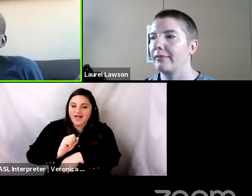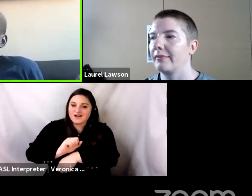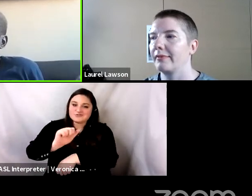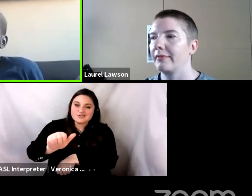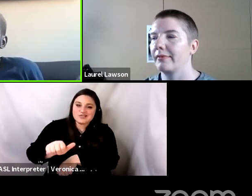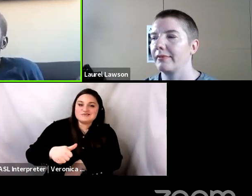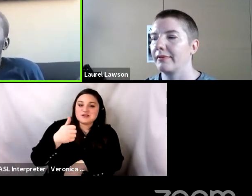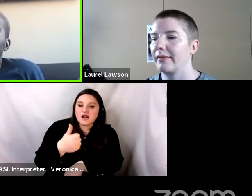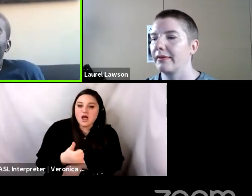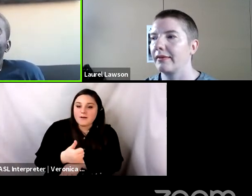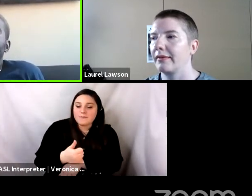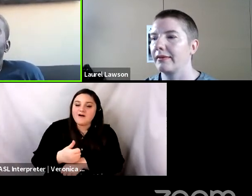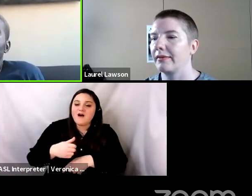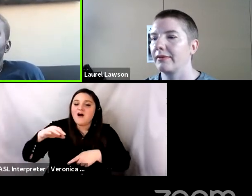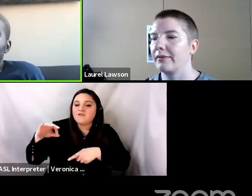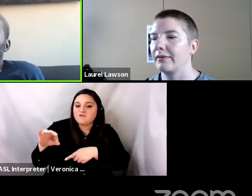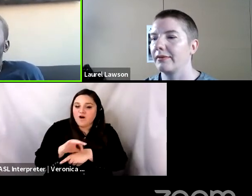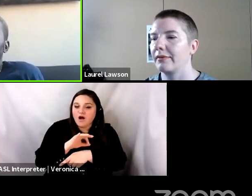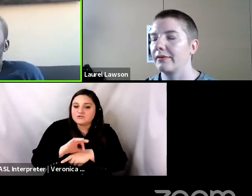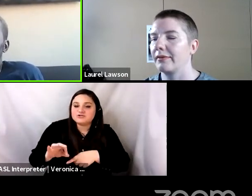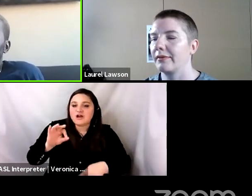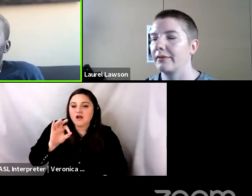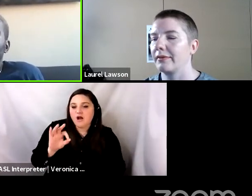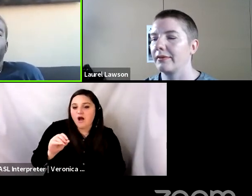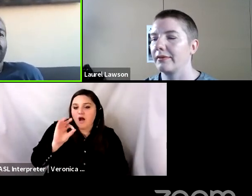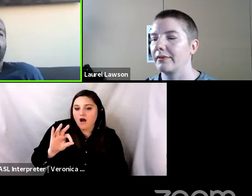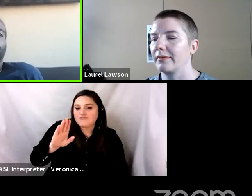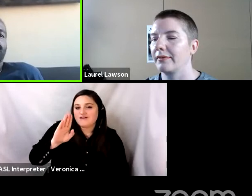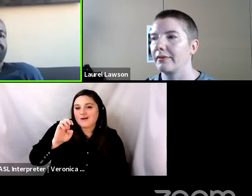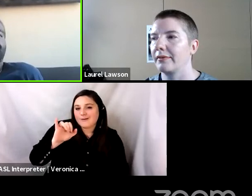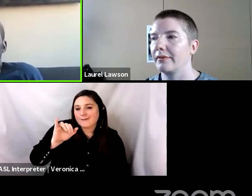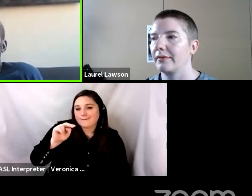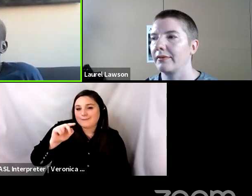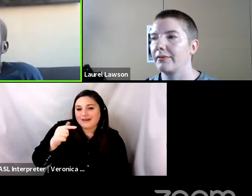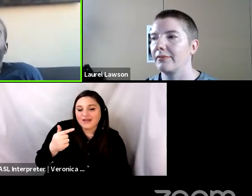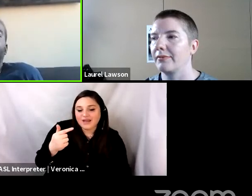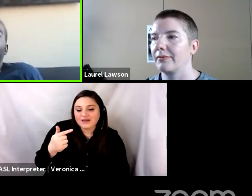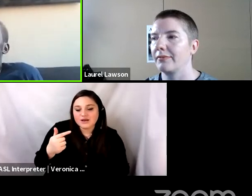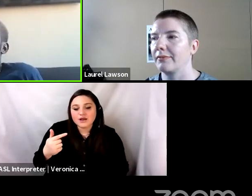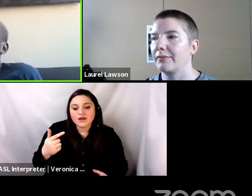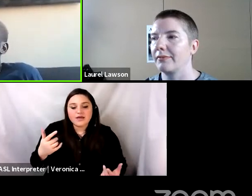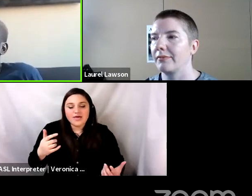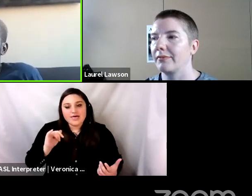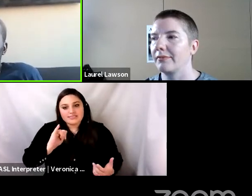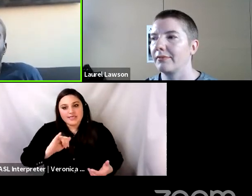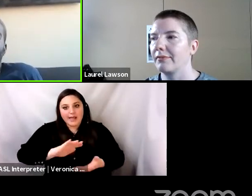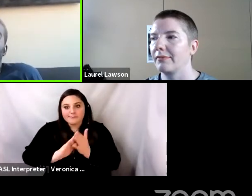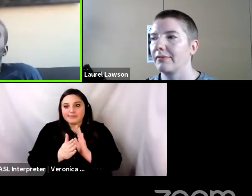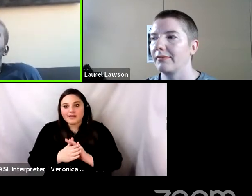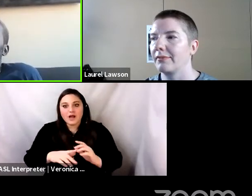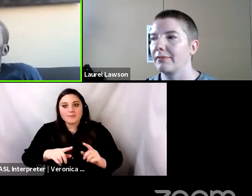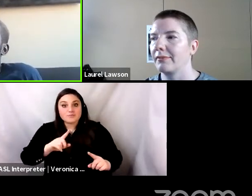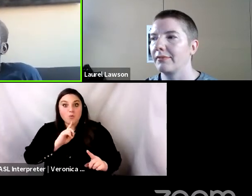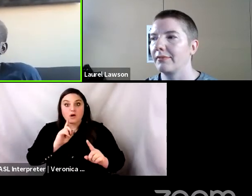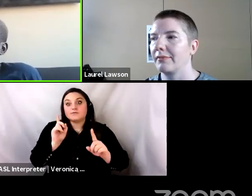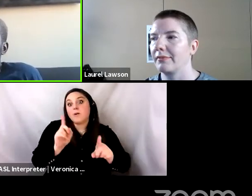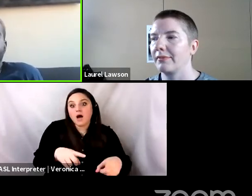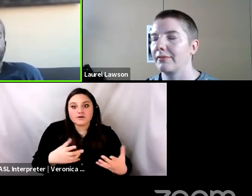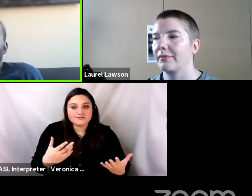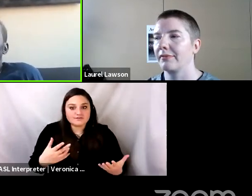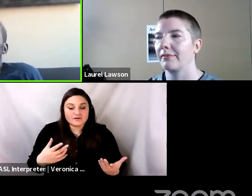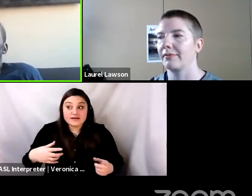as response, like just responding to stimuli, responding to your friend, responding to